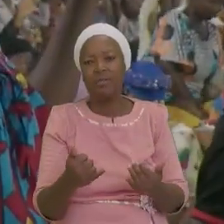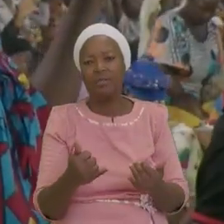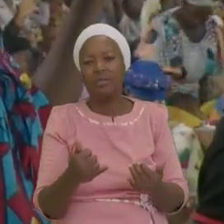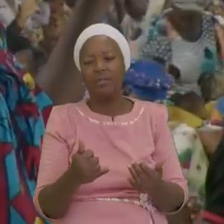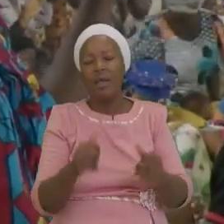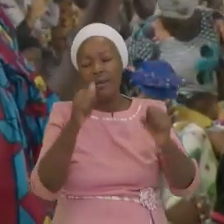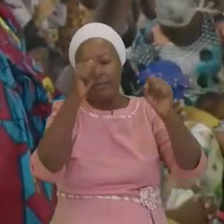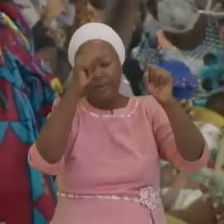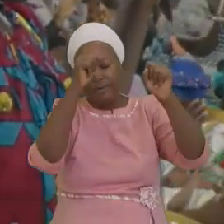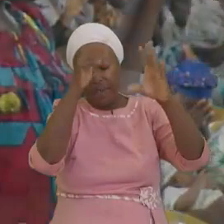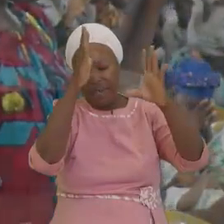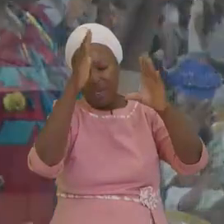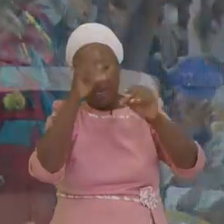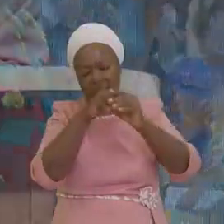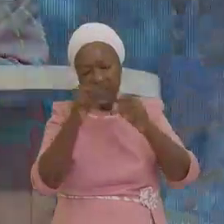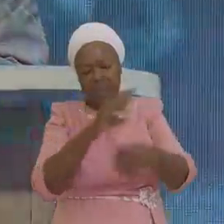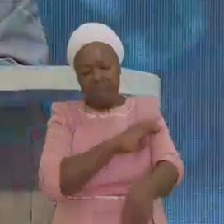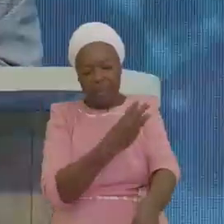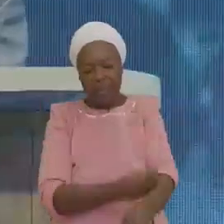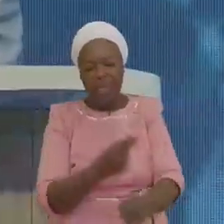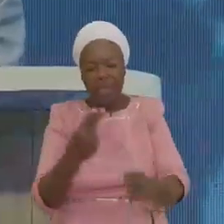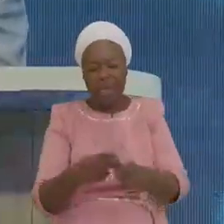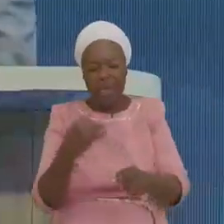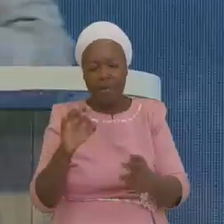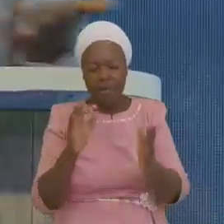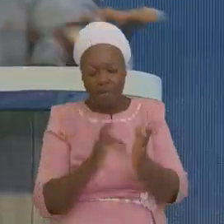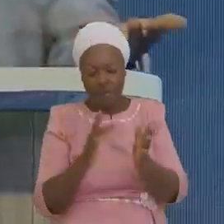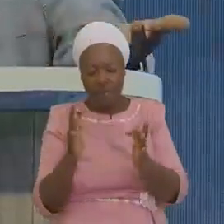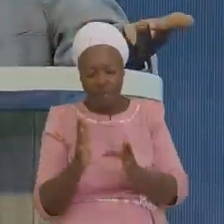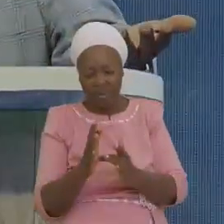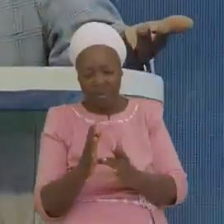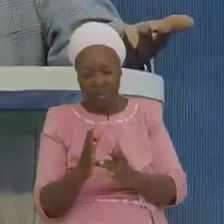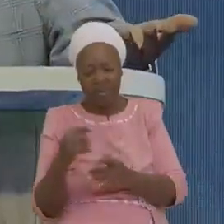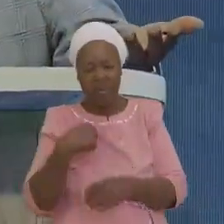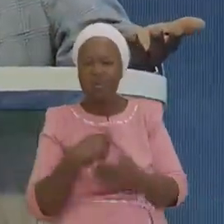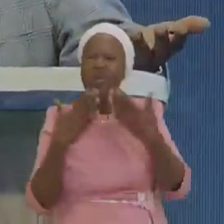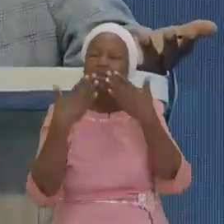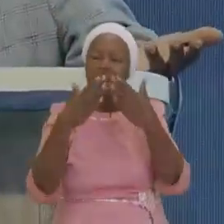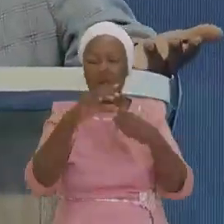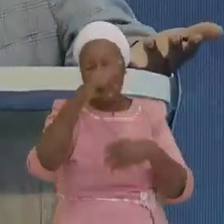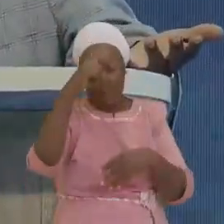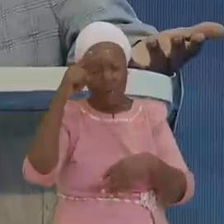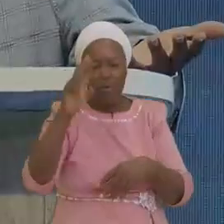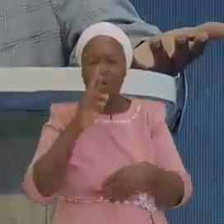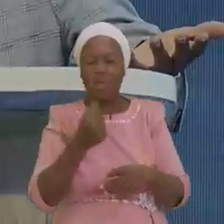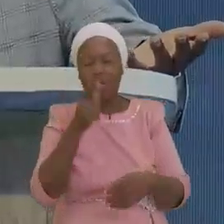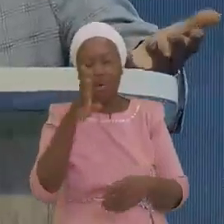Father, in the mighty name of Jesus, we thank you because you are a God of